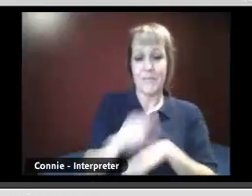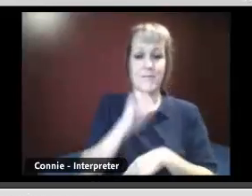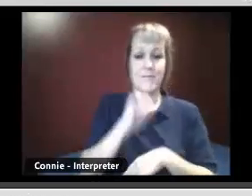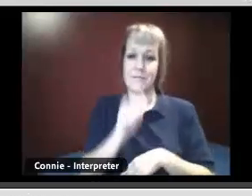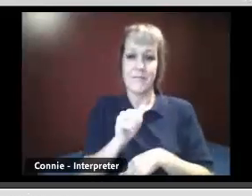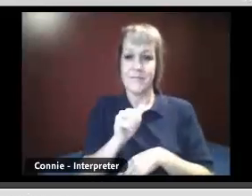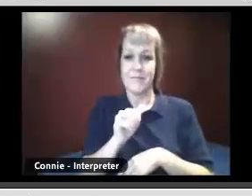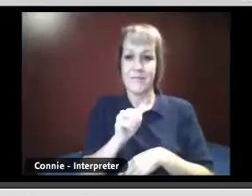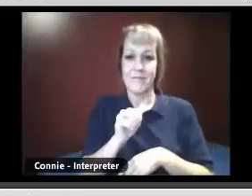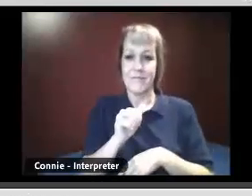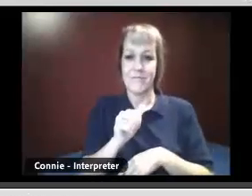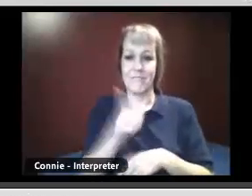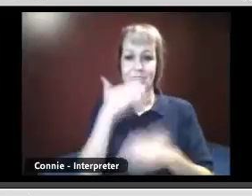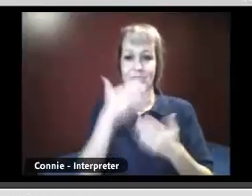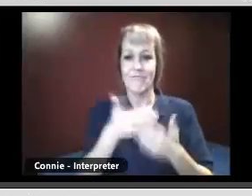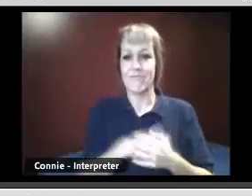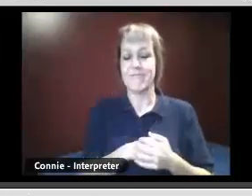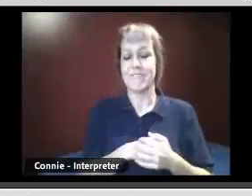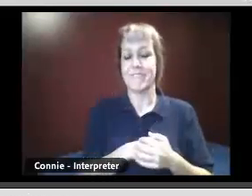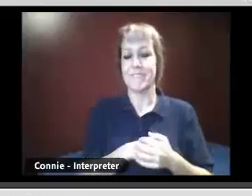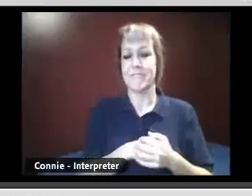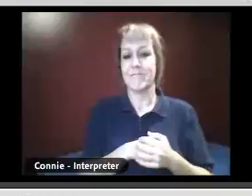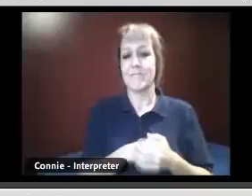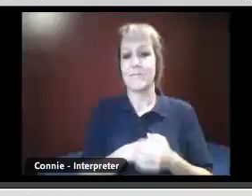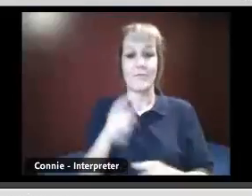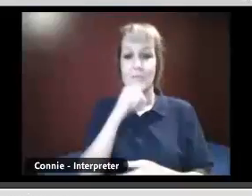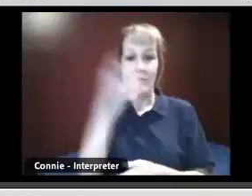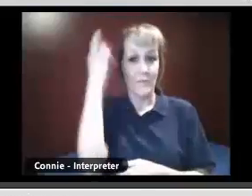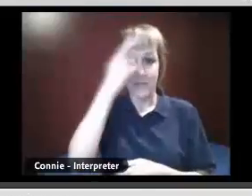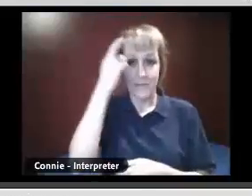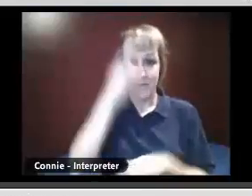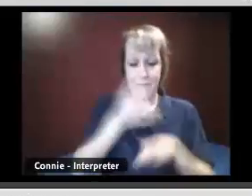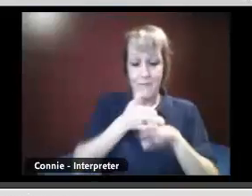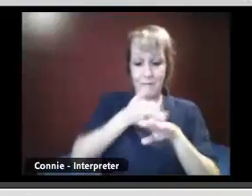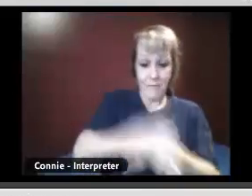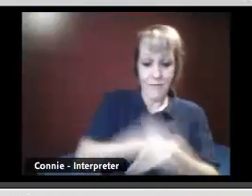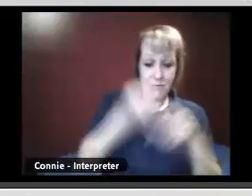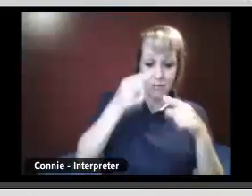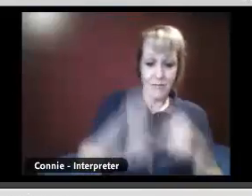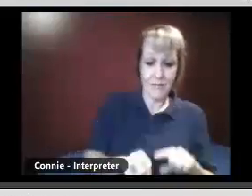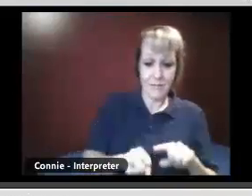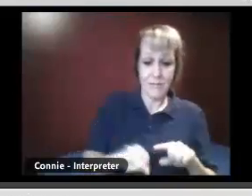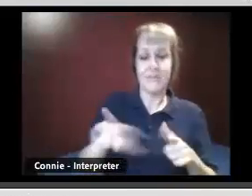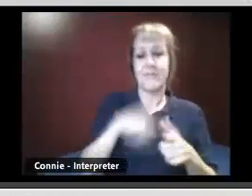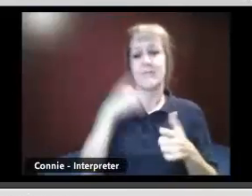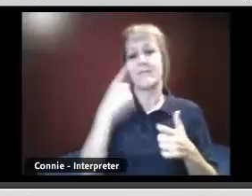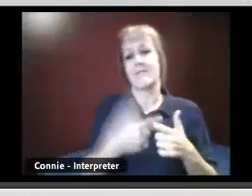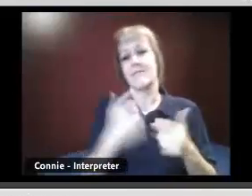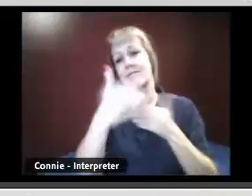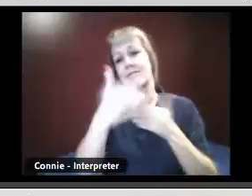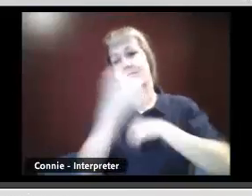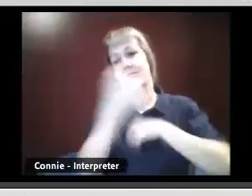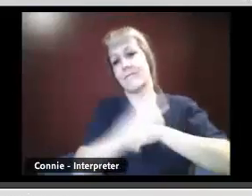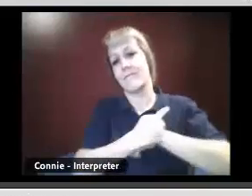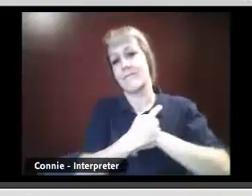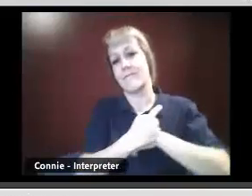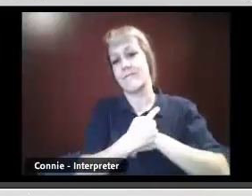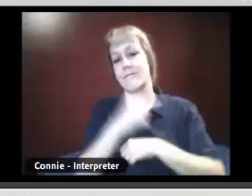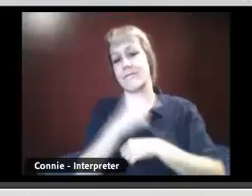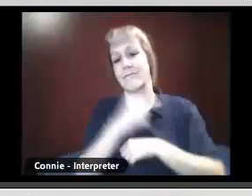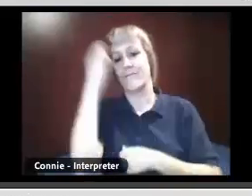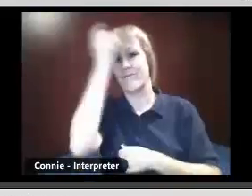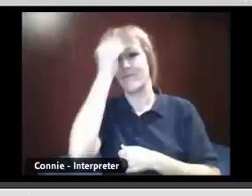it should be. And many times we don't realize that until after something has occurred, and the next day or in a couple hours we're in the car driving